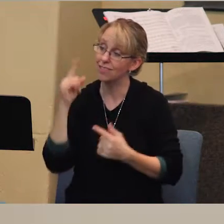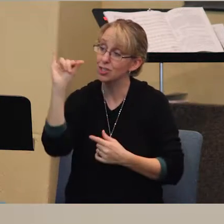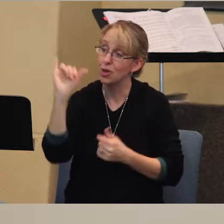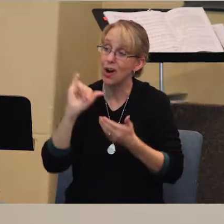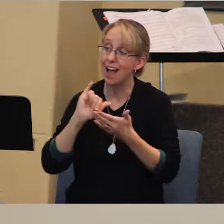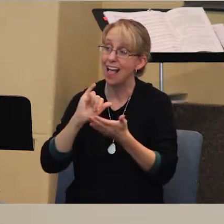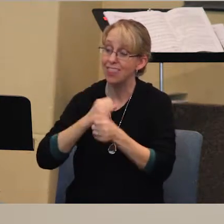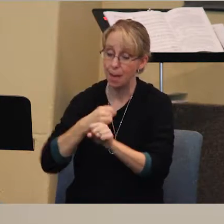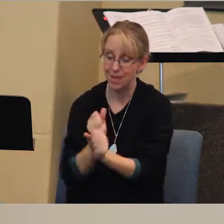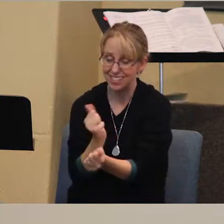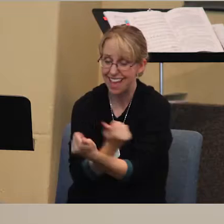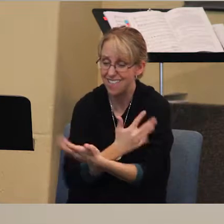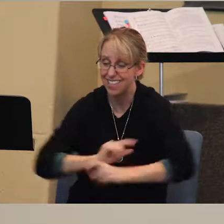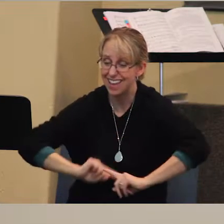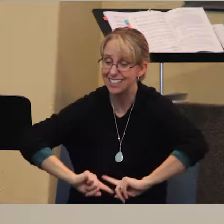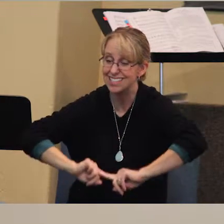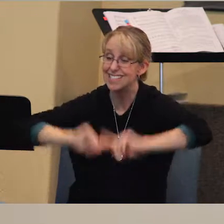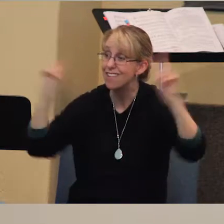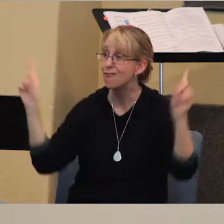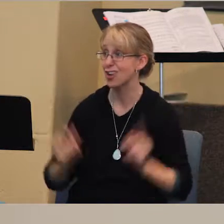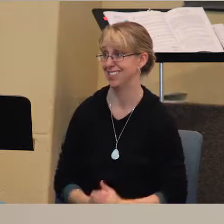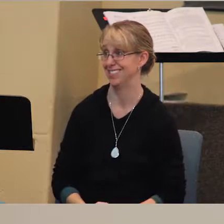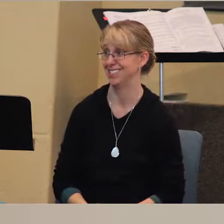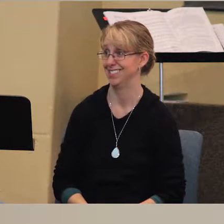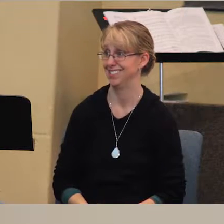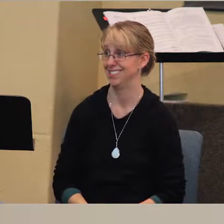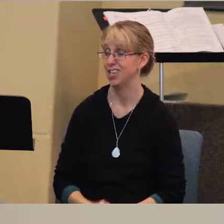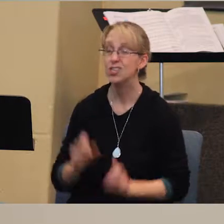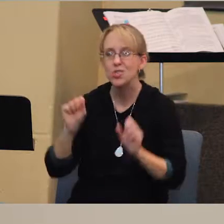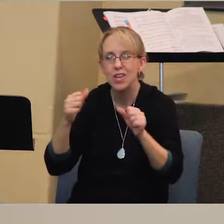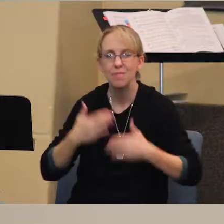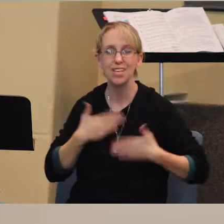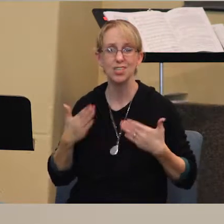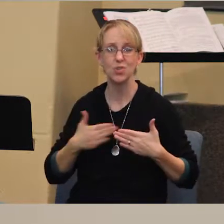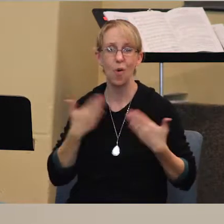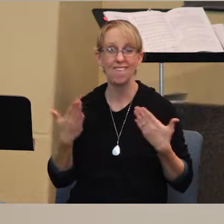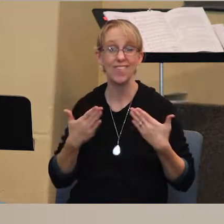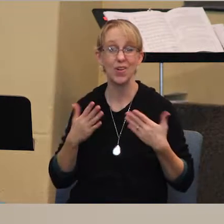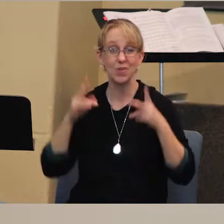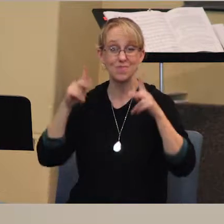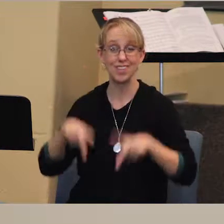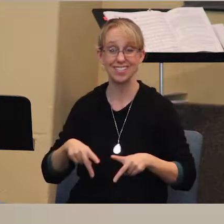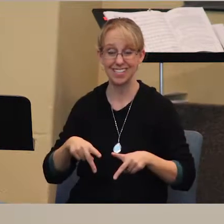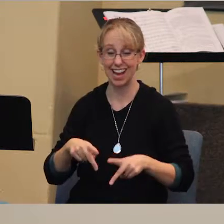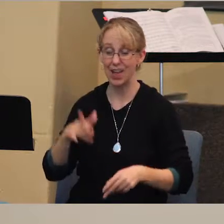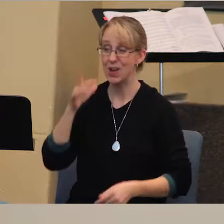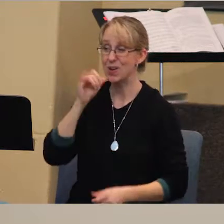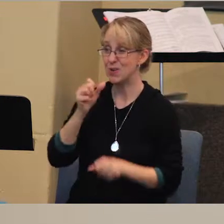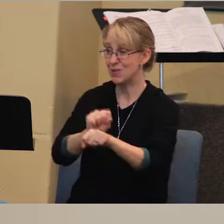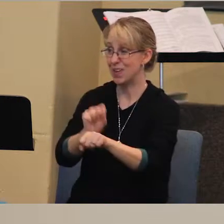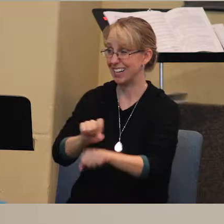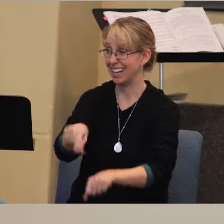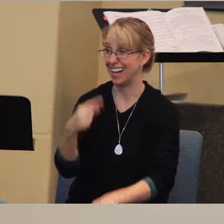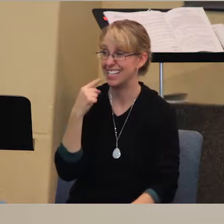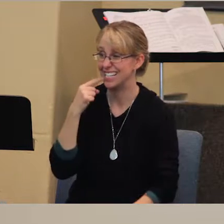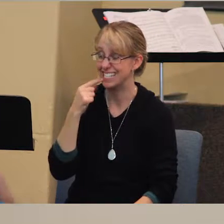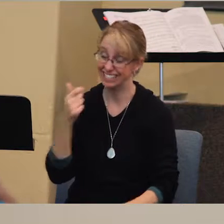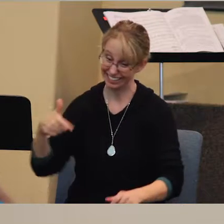is different. You know, you can be a joyful person who's drilling someone's teeth without being